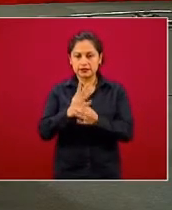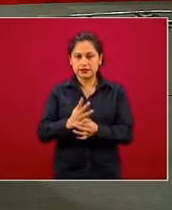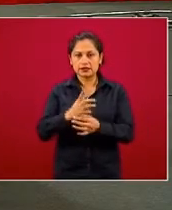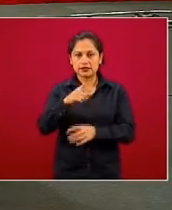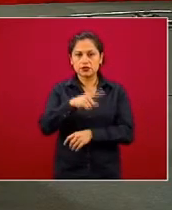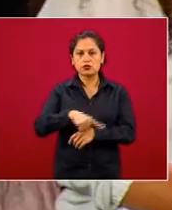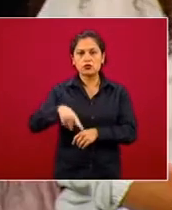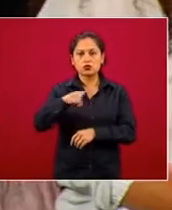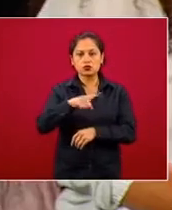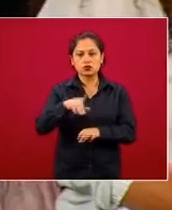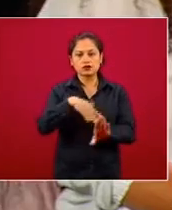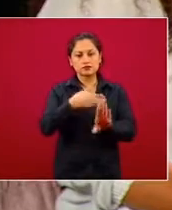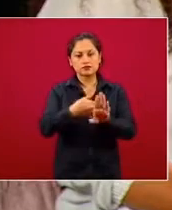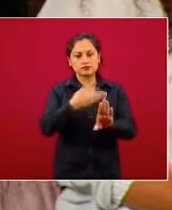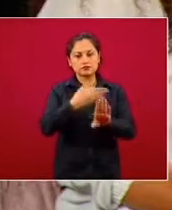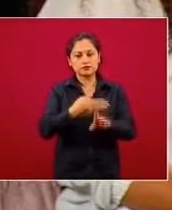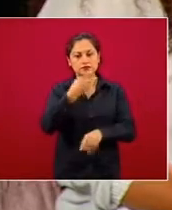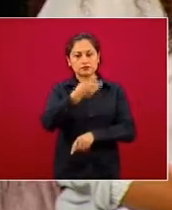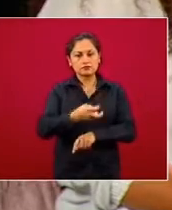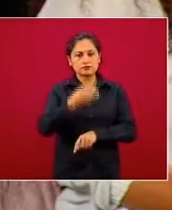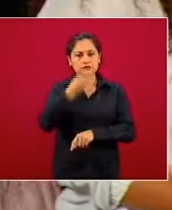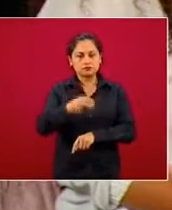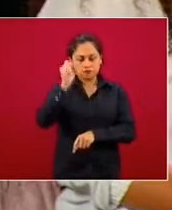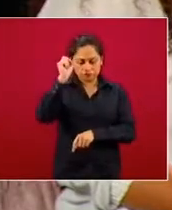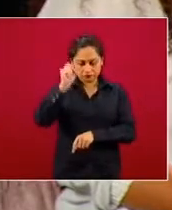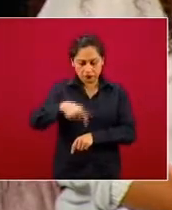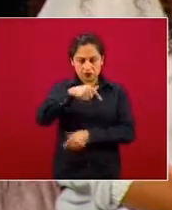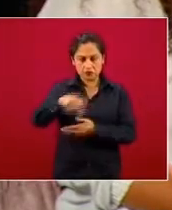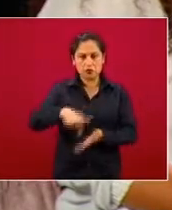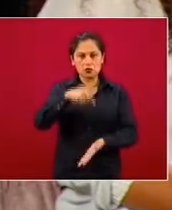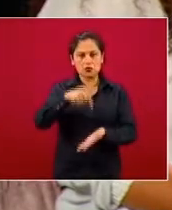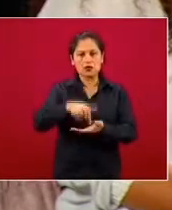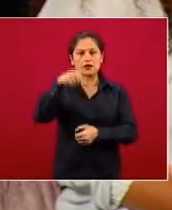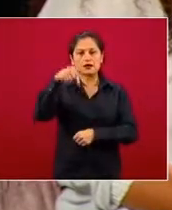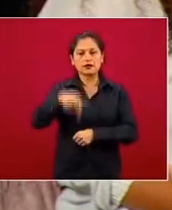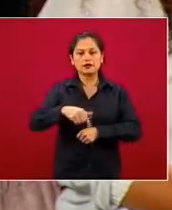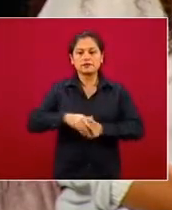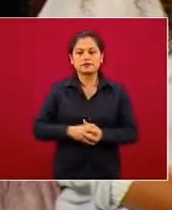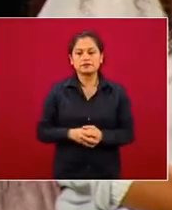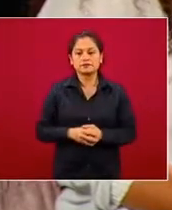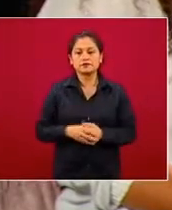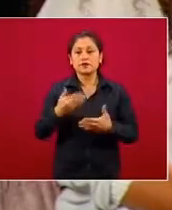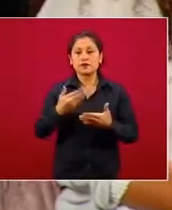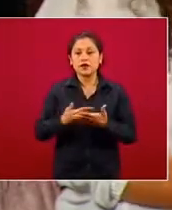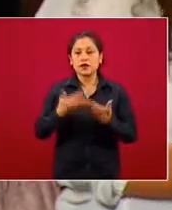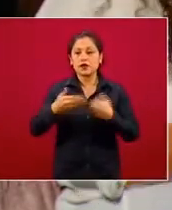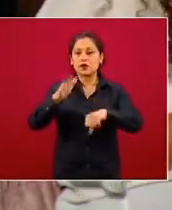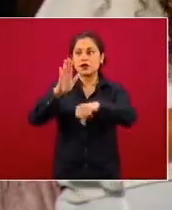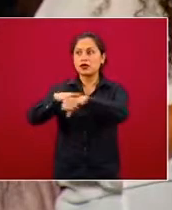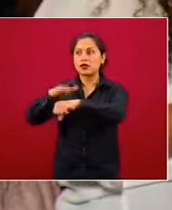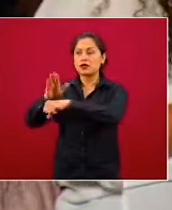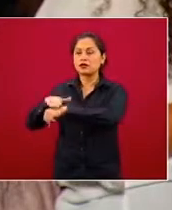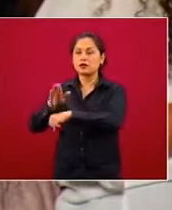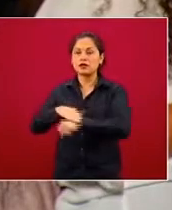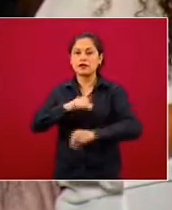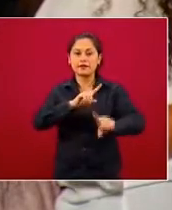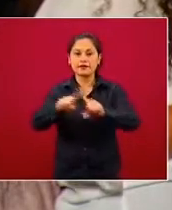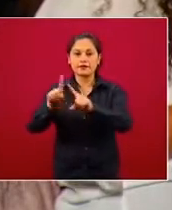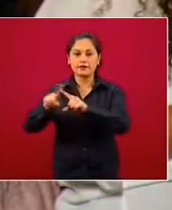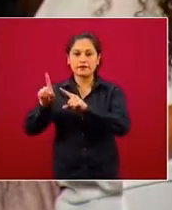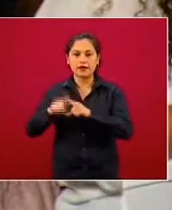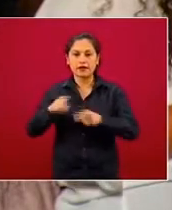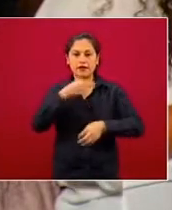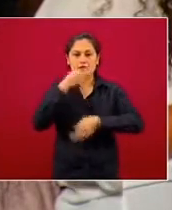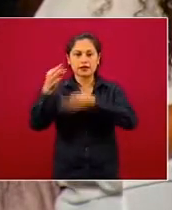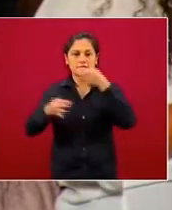well, descalificarlo también. even for the Aquí people mismo en who este join recinto us right incluso. here in this room. Ahora recurren a medios You internacionales. continuously say Usted that this explica is que